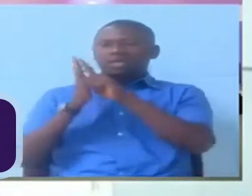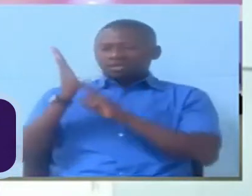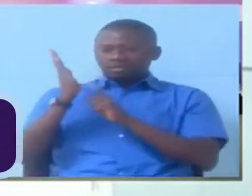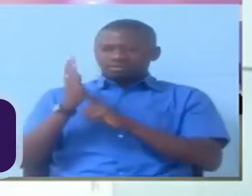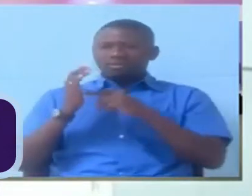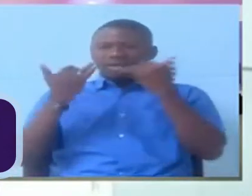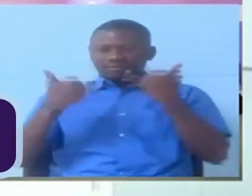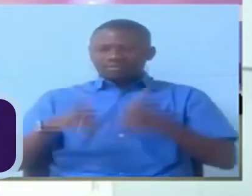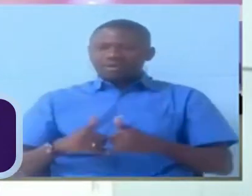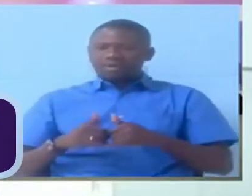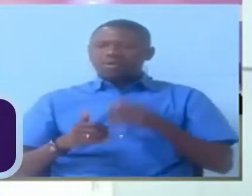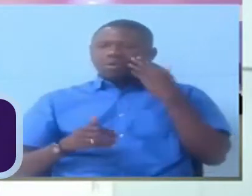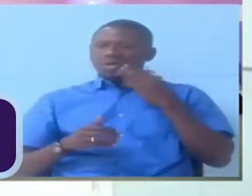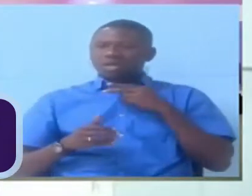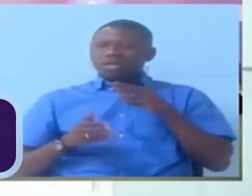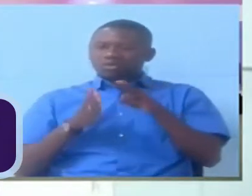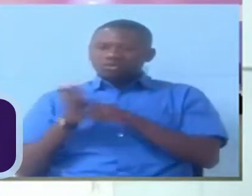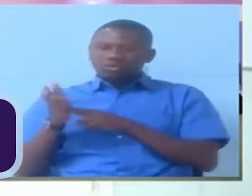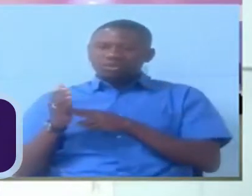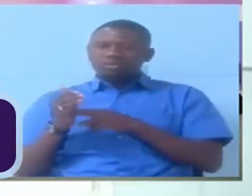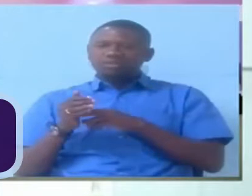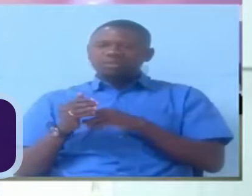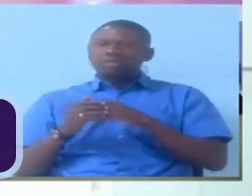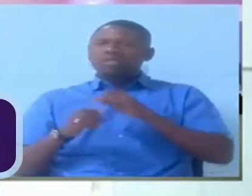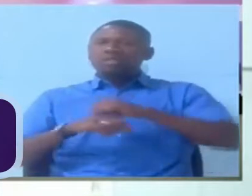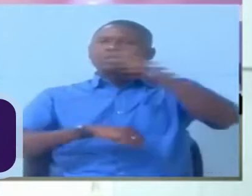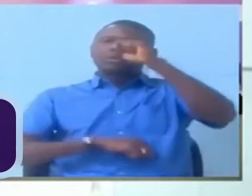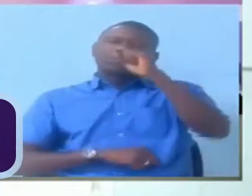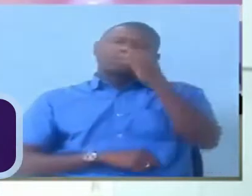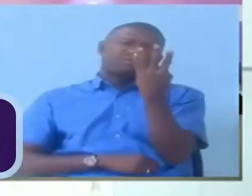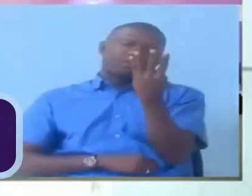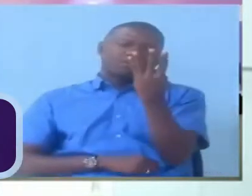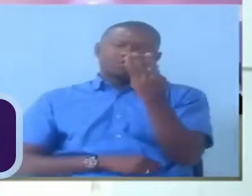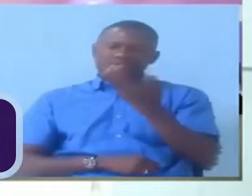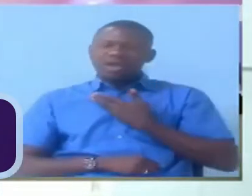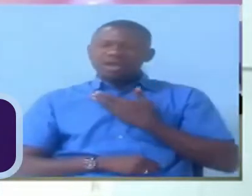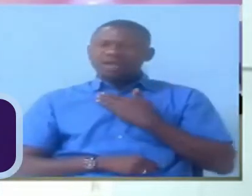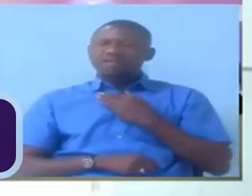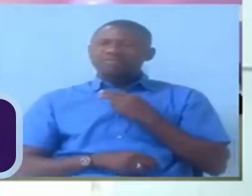that in O levels? For yalo neko kome O level karangani.